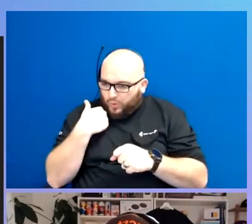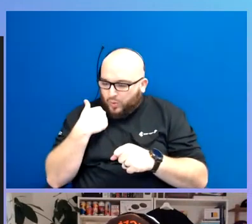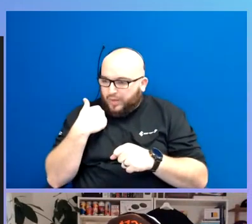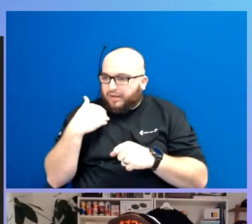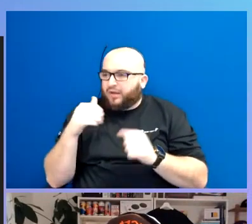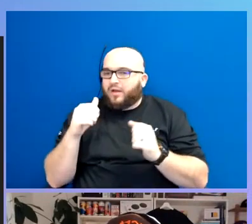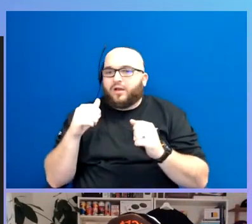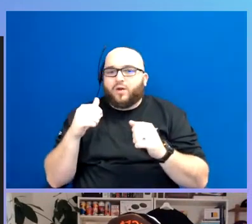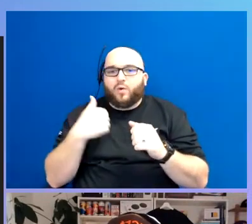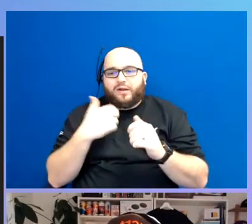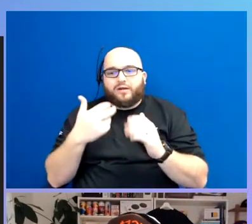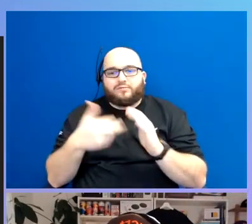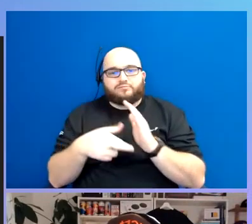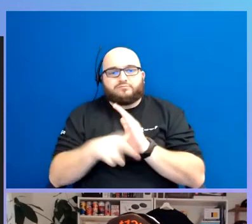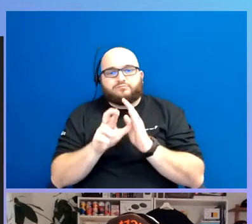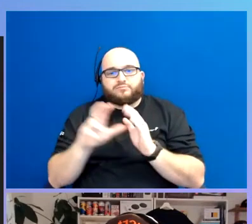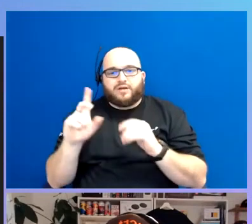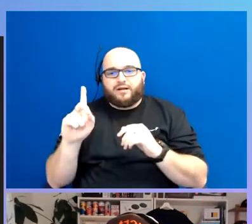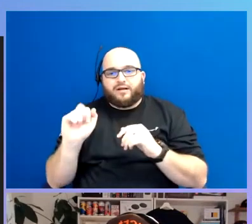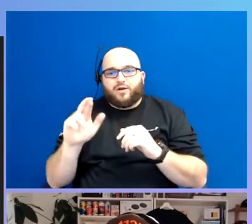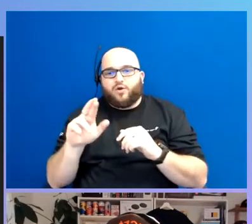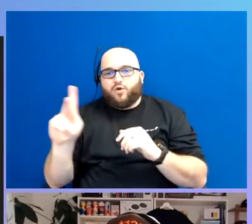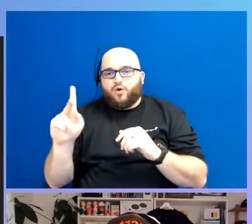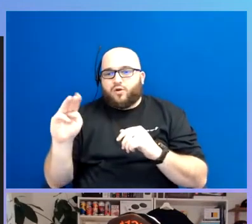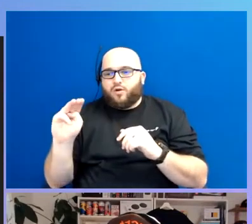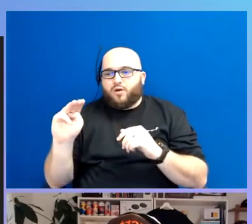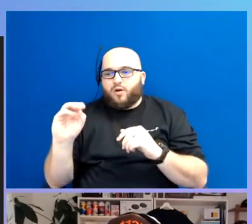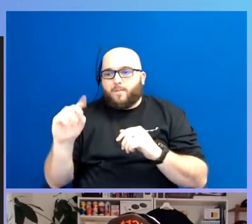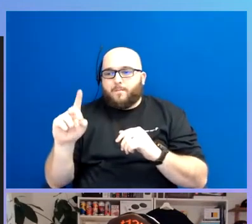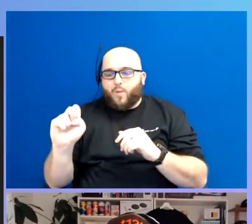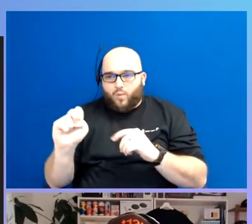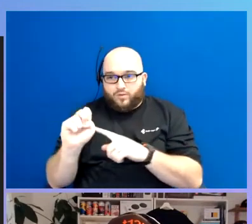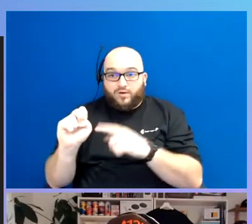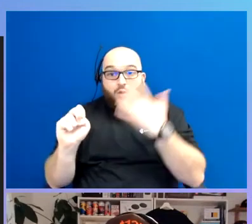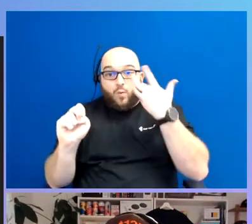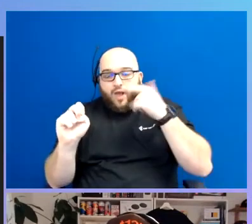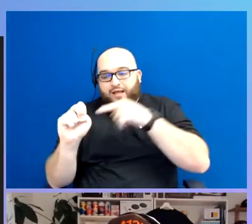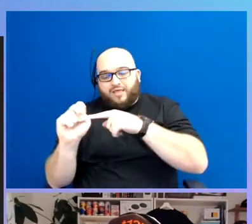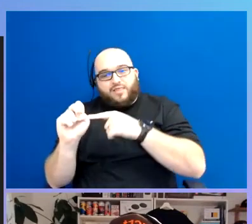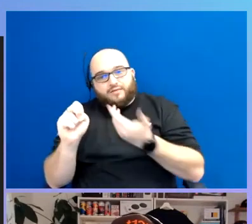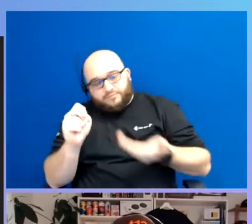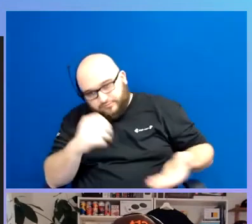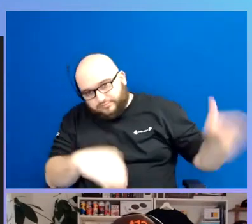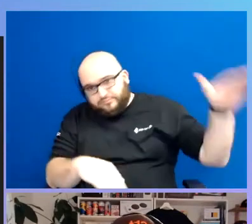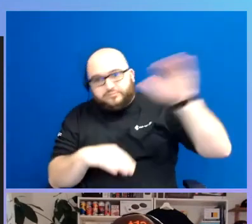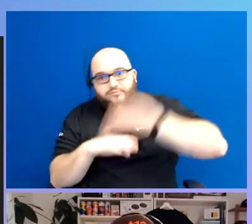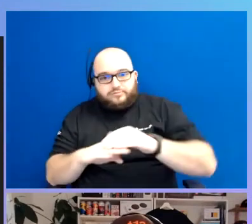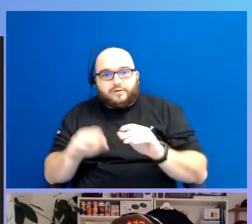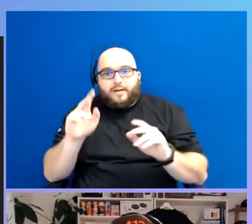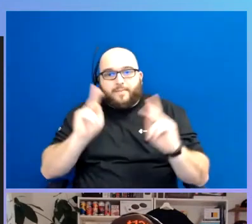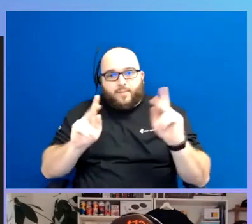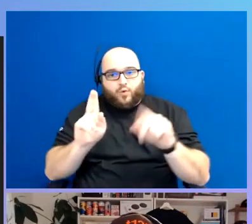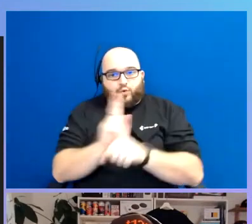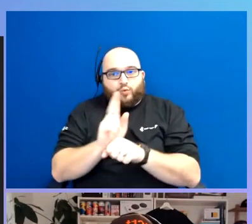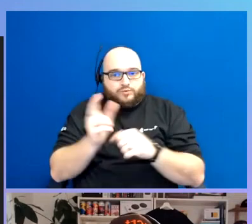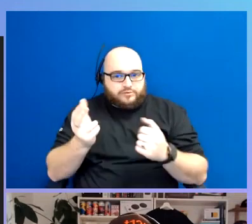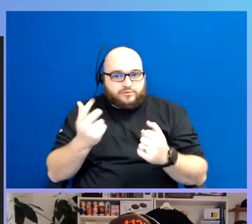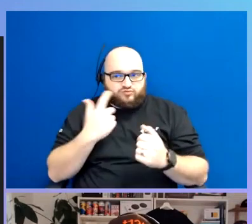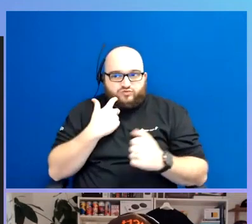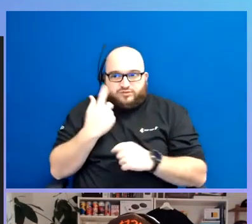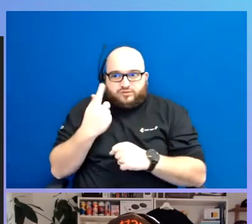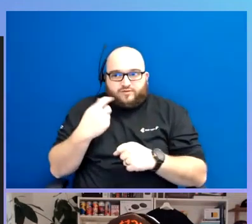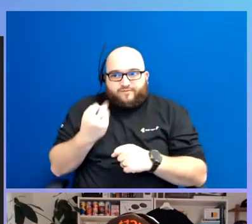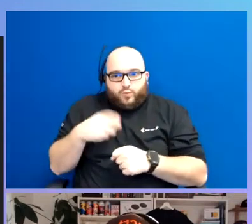dark modes, because dark mode has increased a lot the past years. So how to